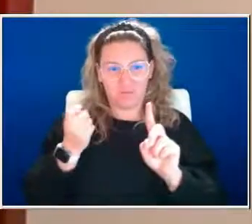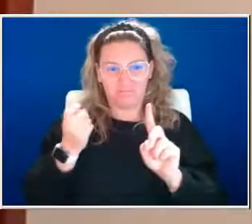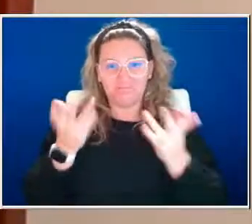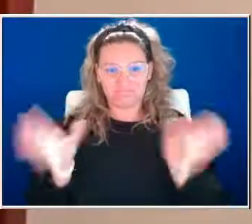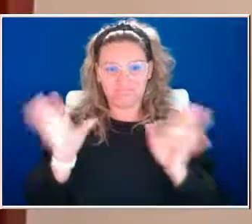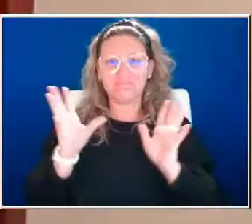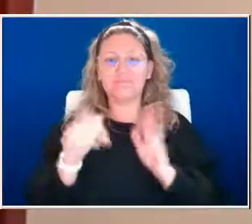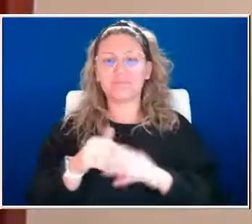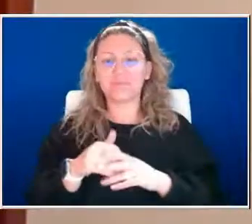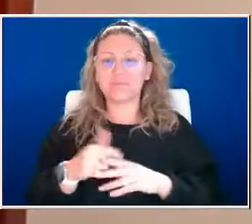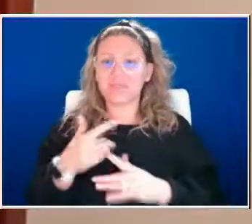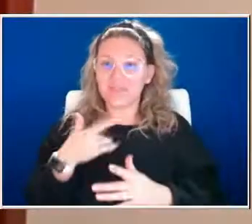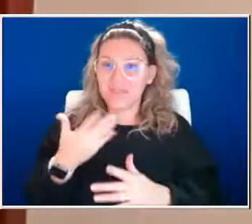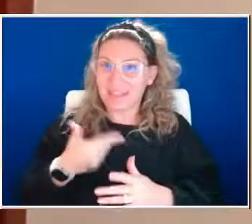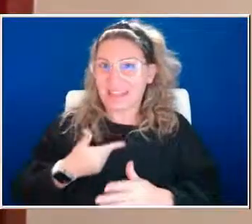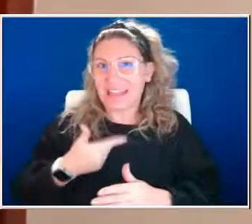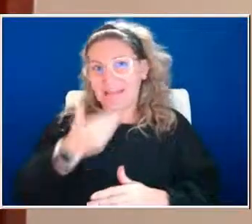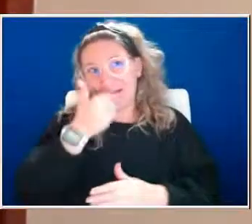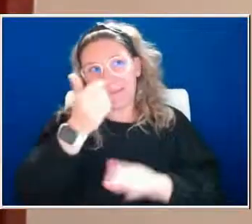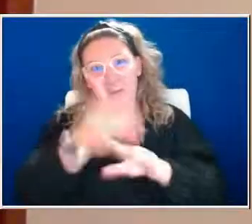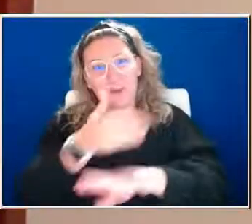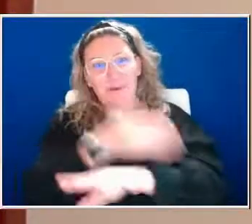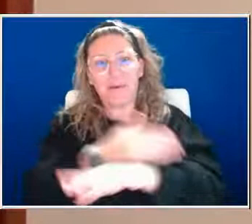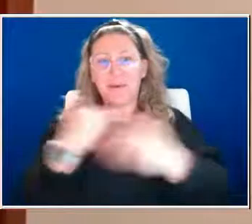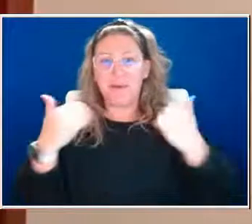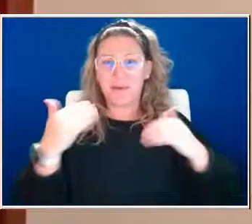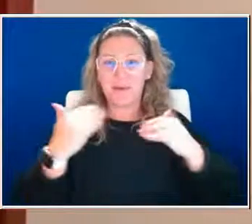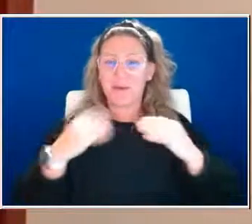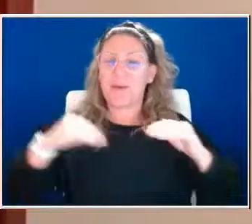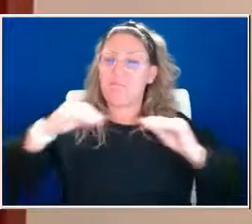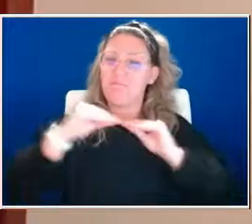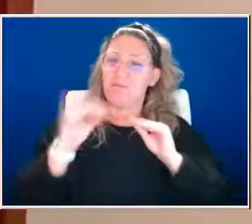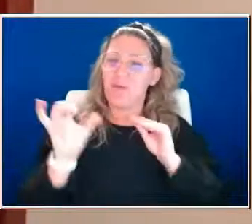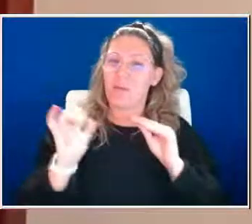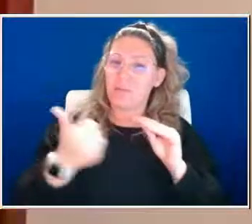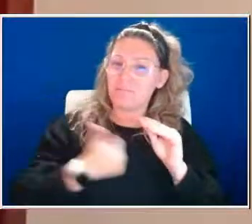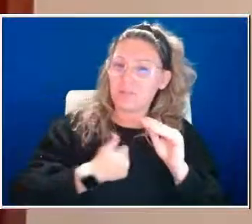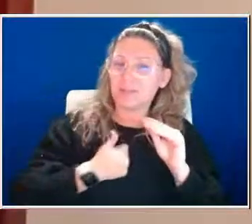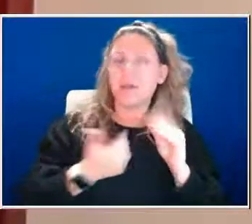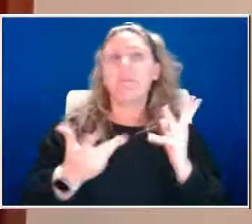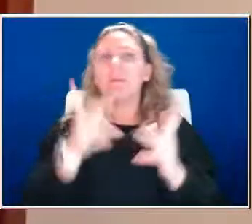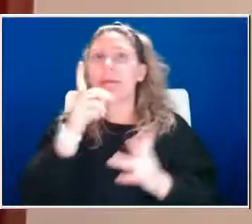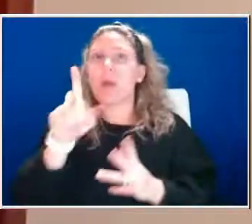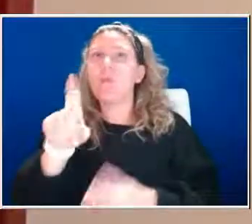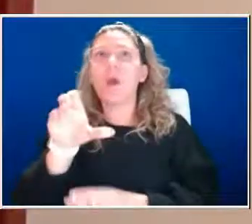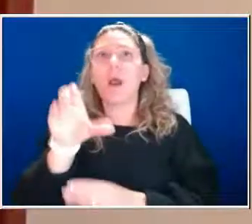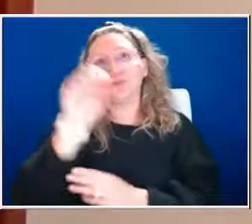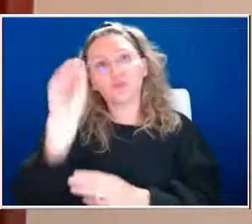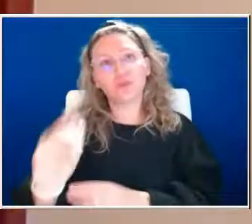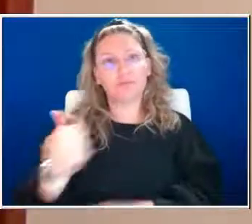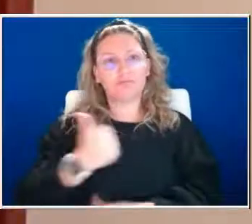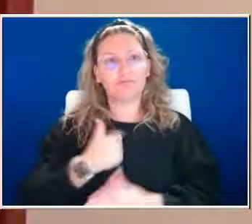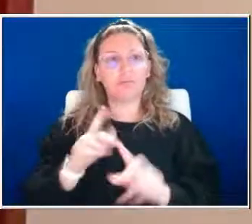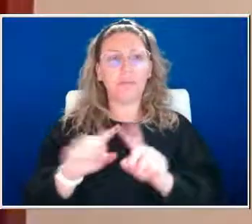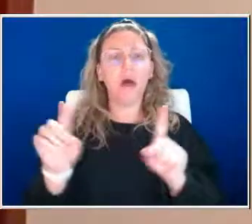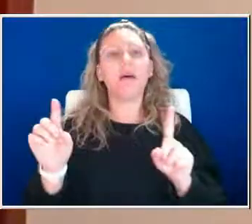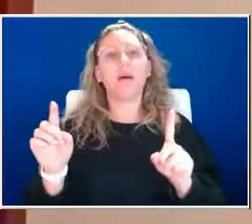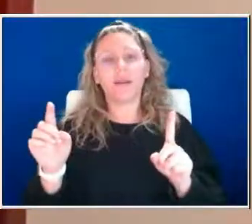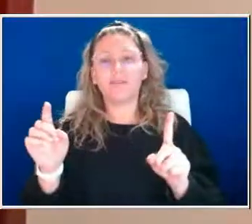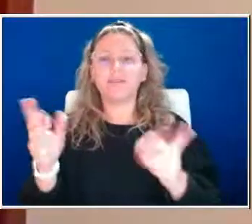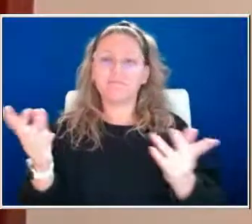feeling way better, much more like myself. Maybe not back to 100%, but I